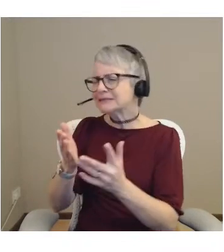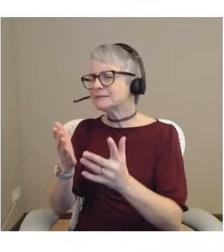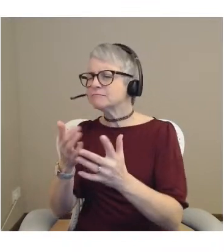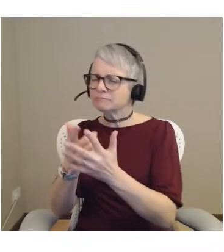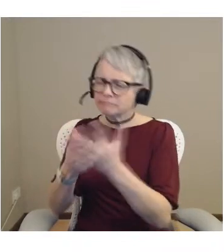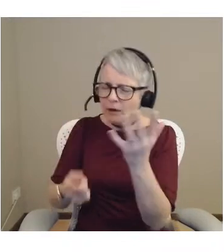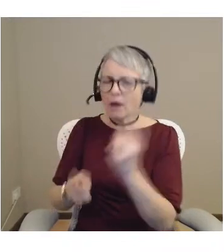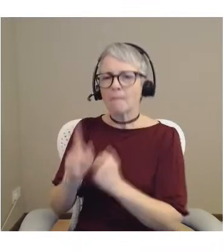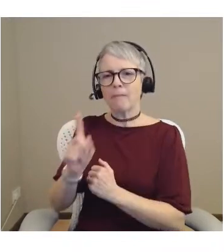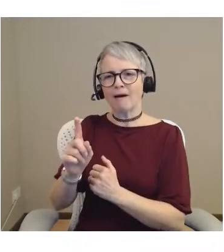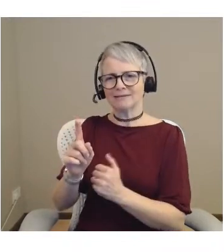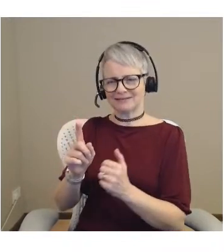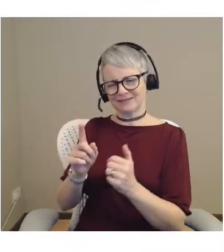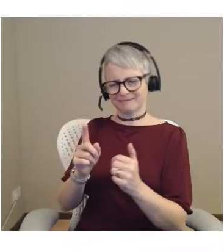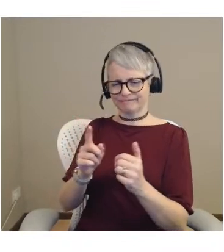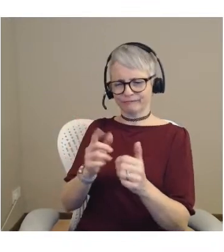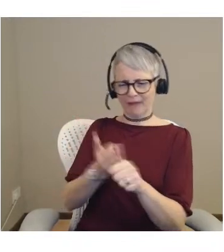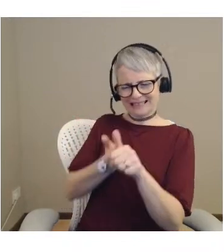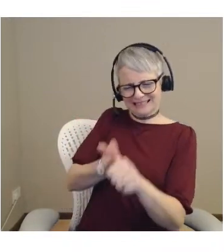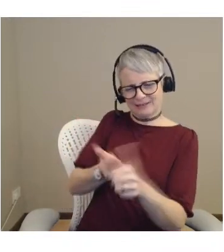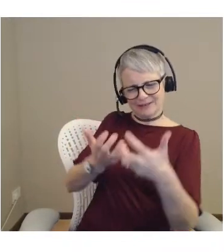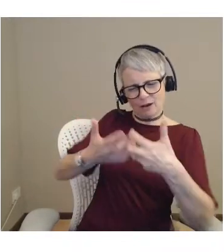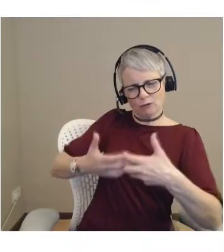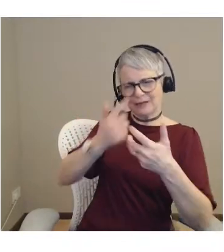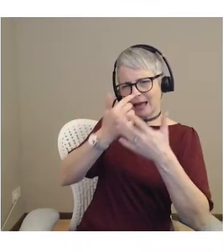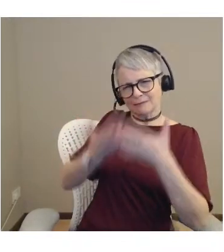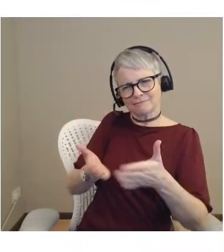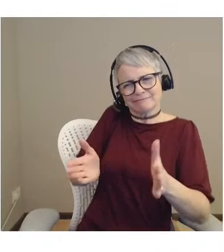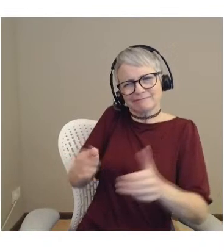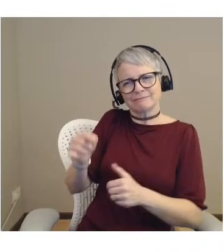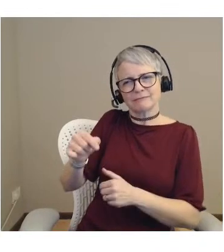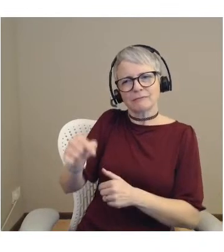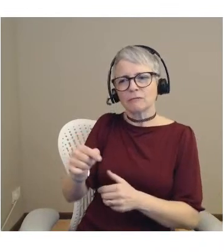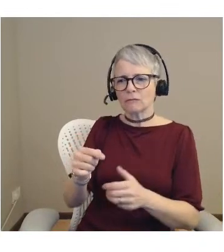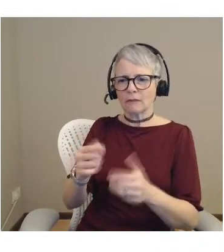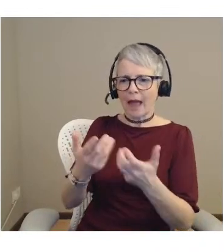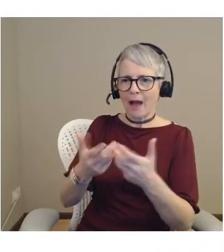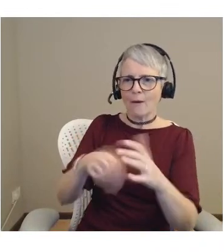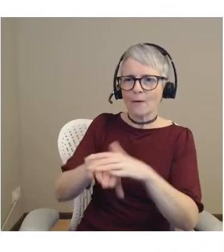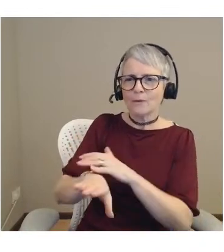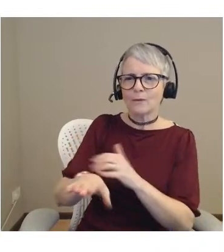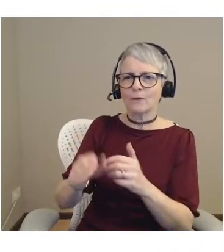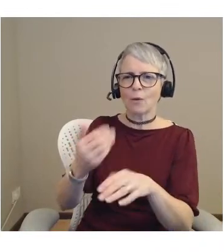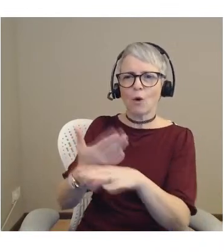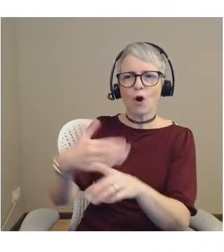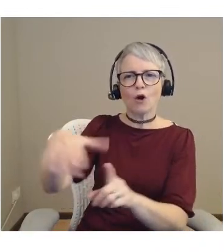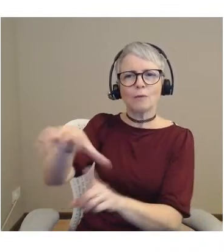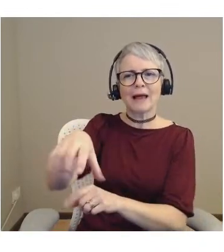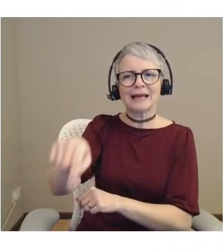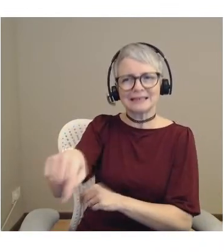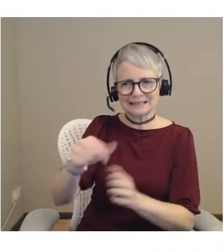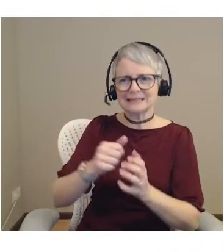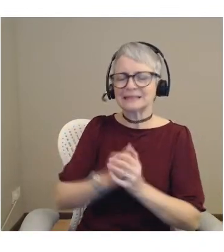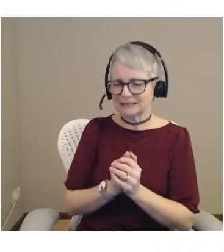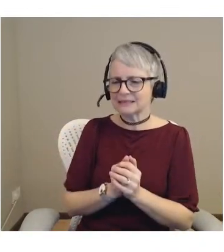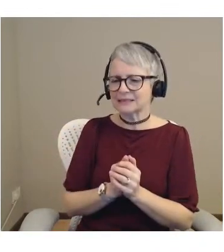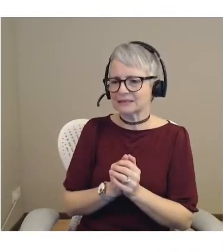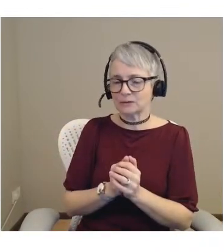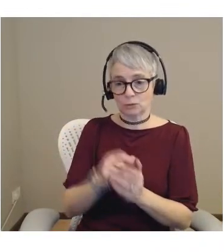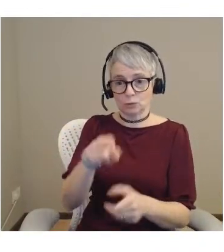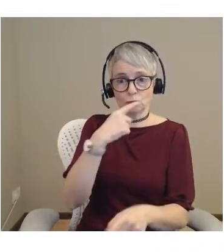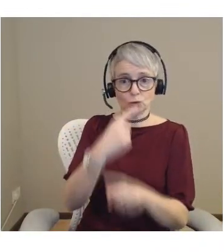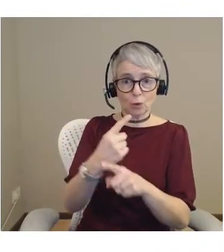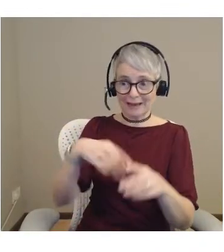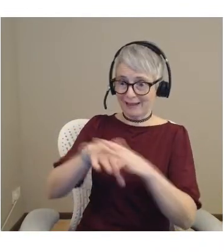of assistive technology and the ways that technologies can enable people, particularly in the workplace, in your setting. We also about education and in the home. Yeah. That's a very